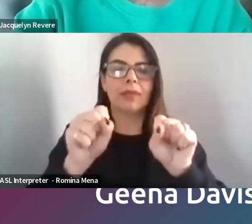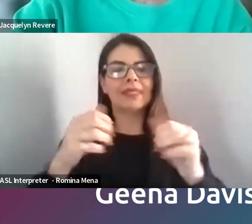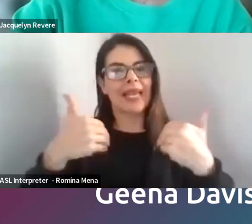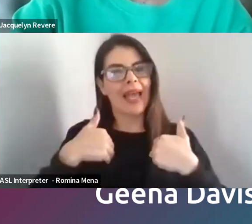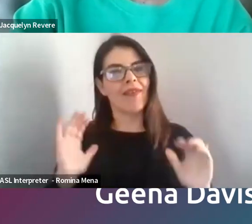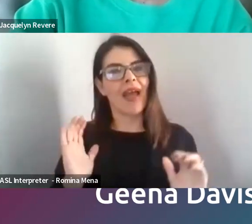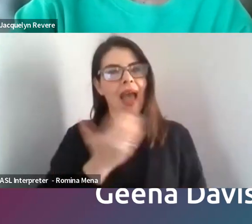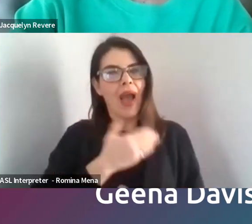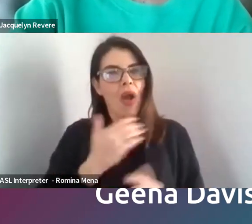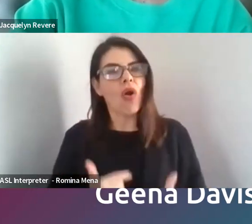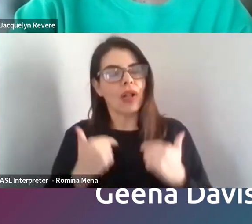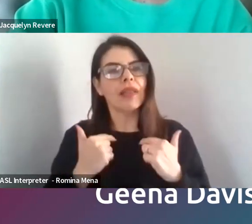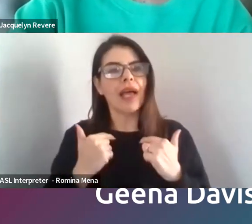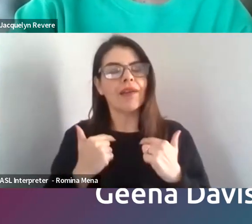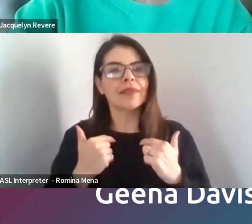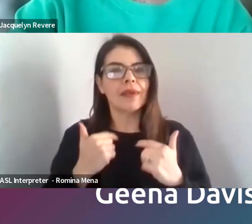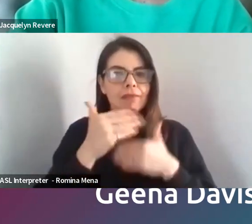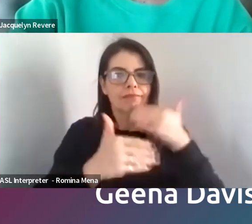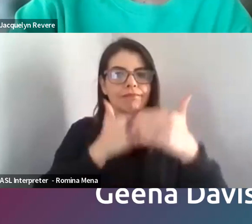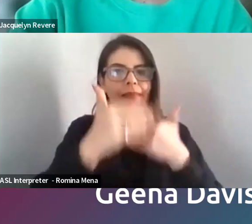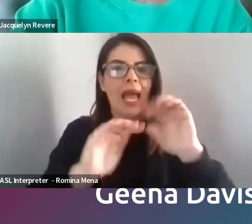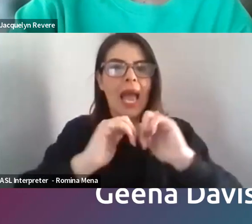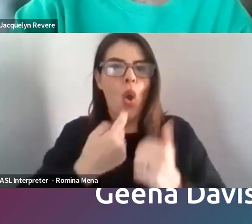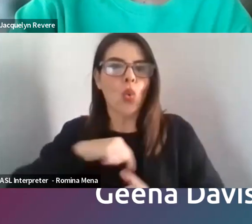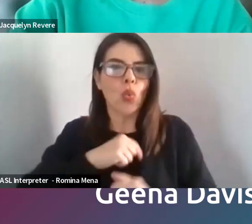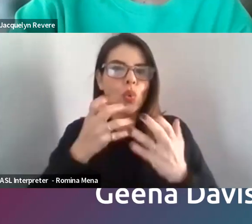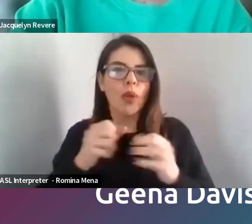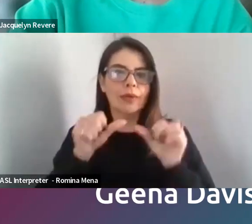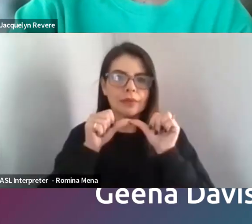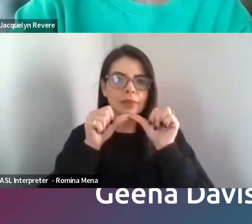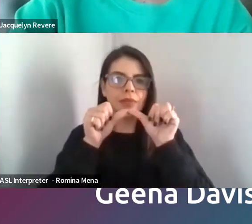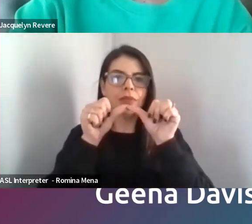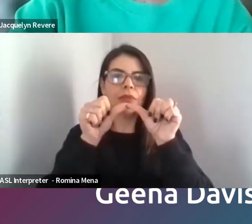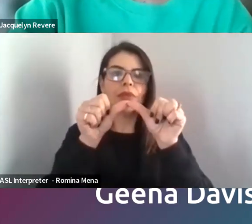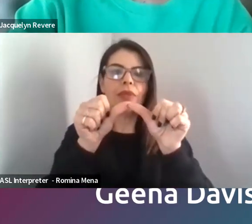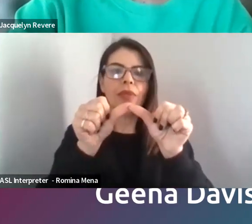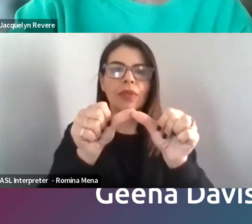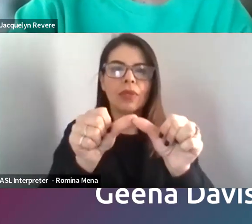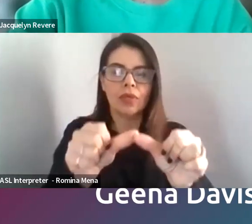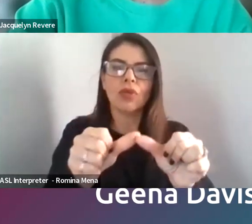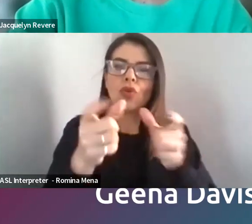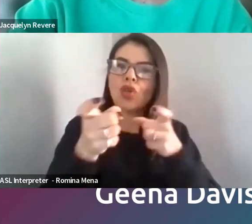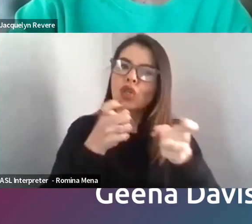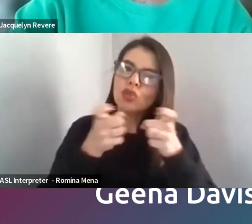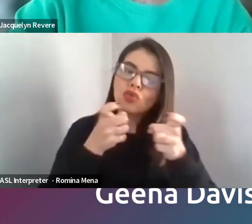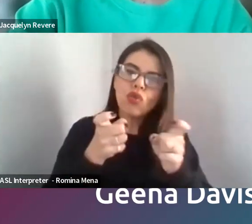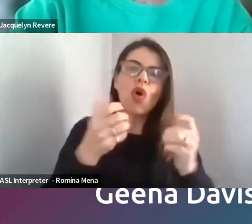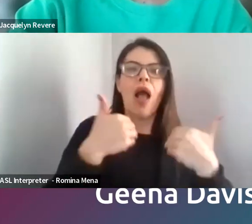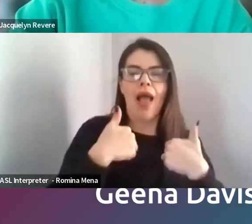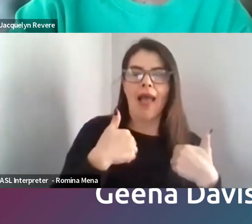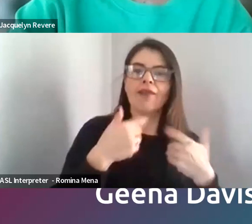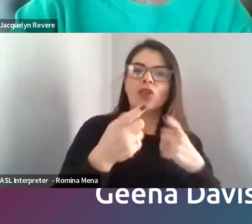play out the way that we all want them to, remain in control, have agency